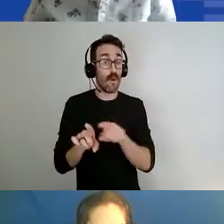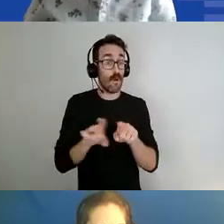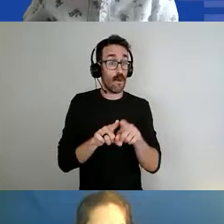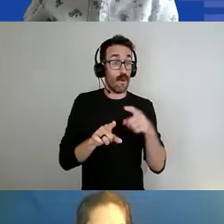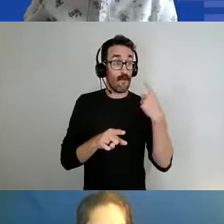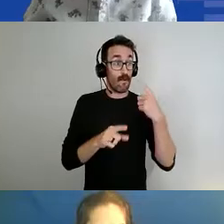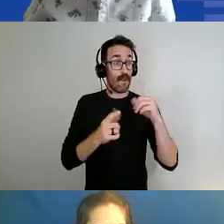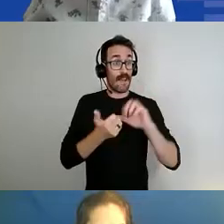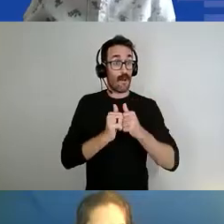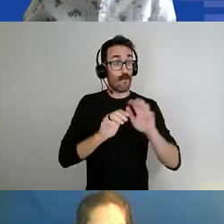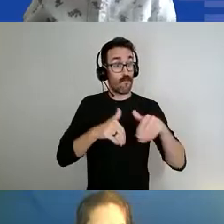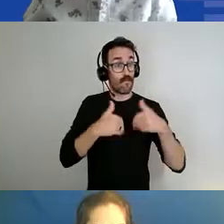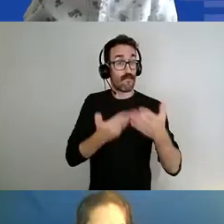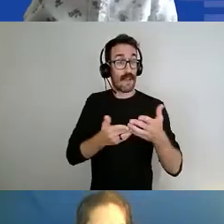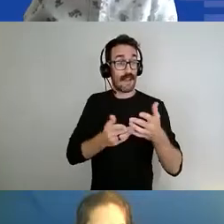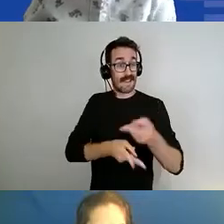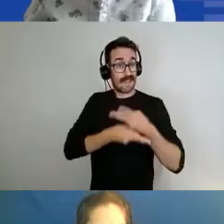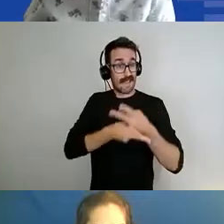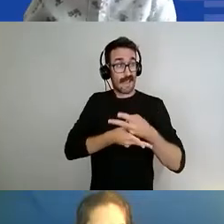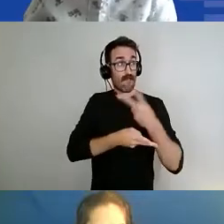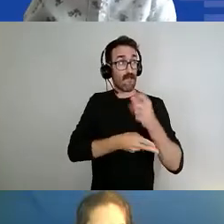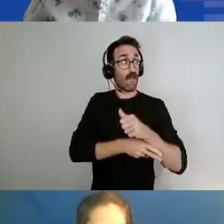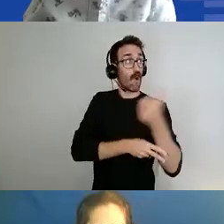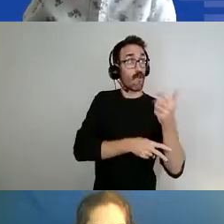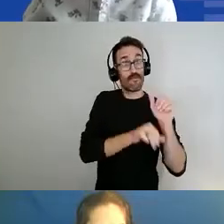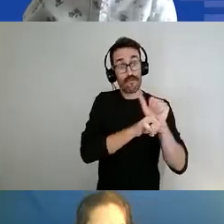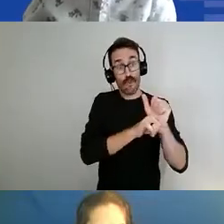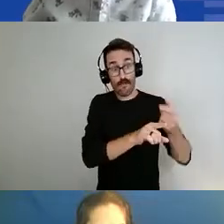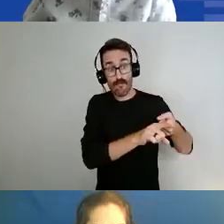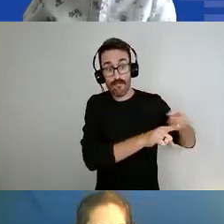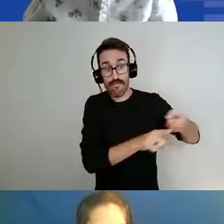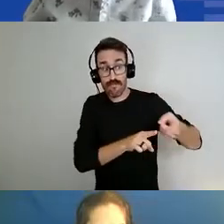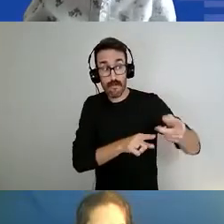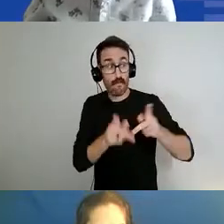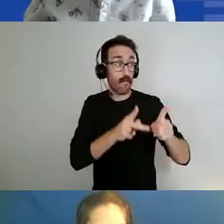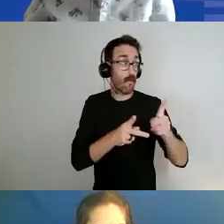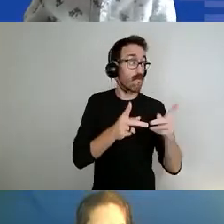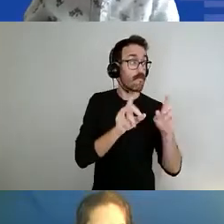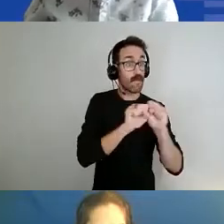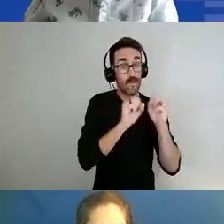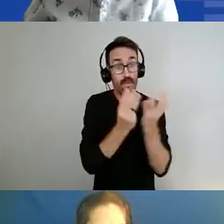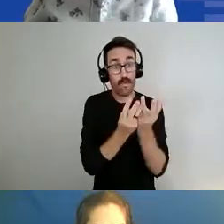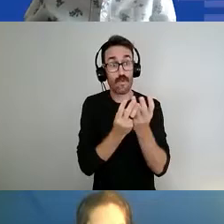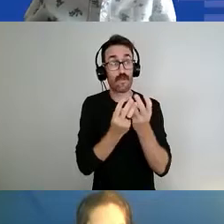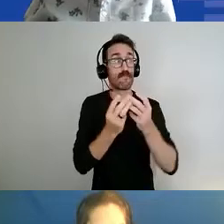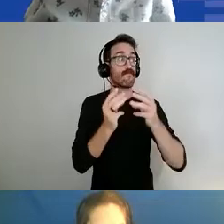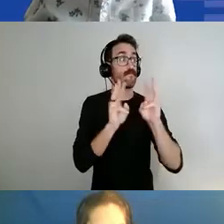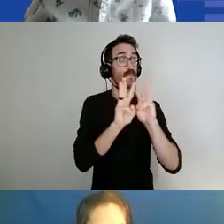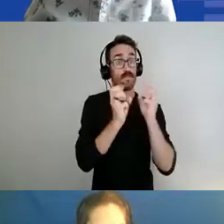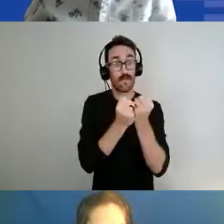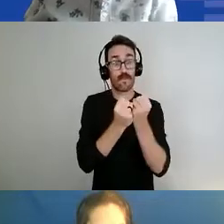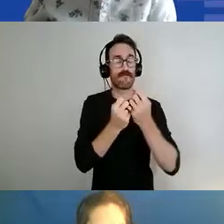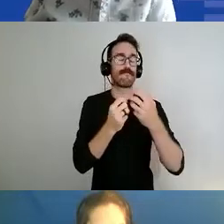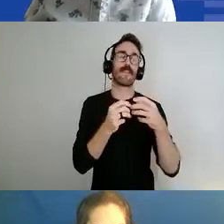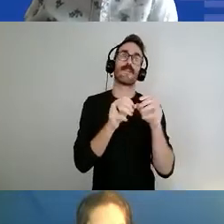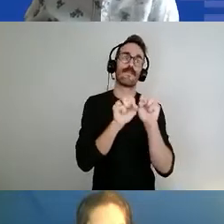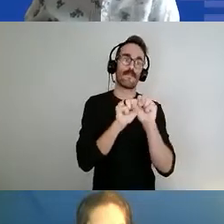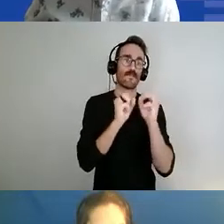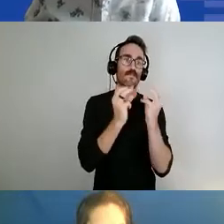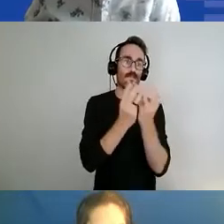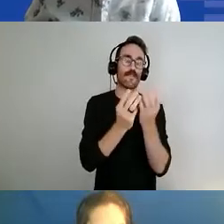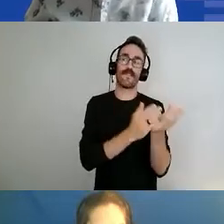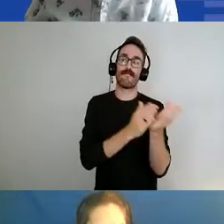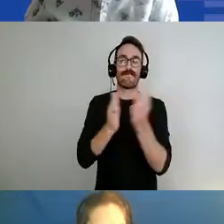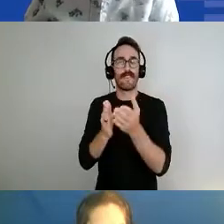providing care in past professional contexts. So there were social workers, nurses, people with experience navigating care